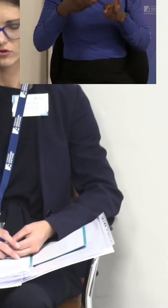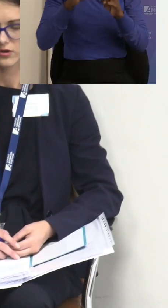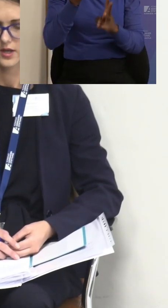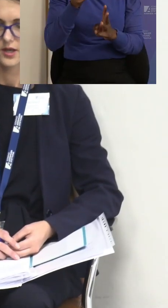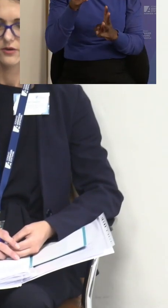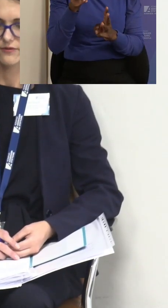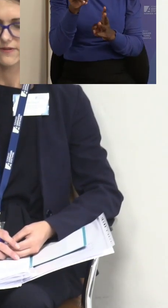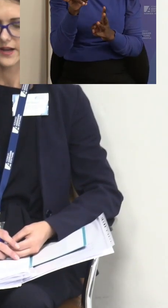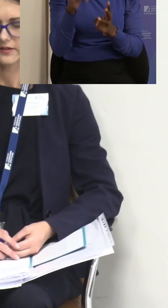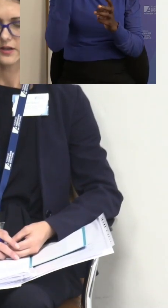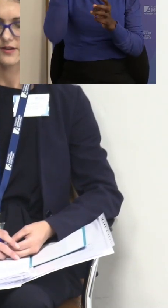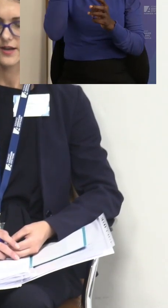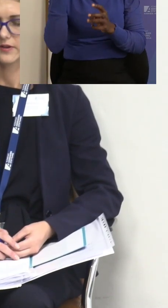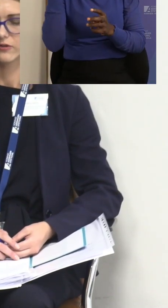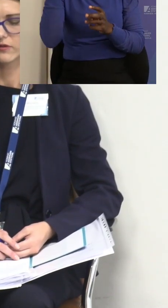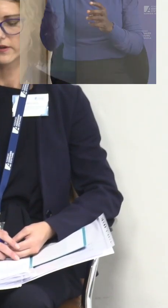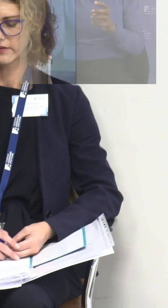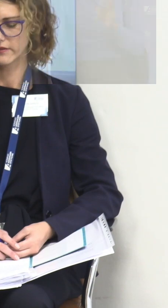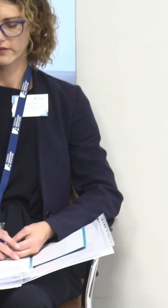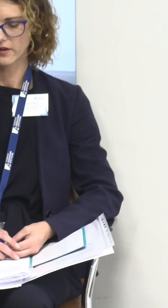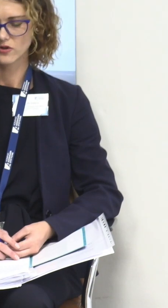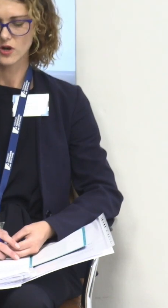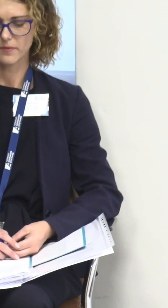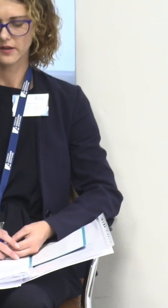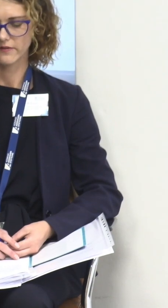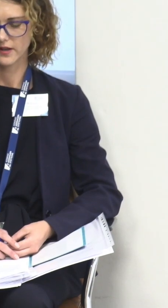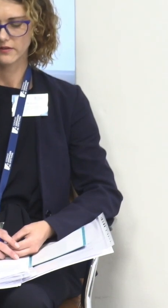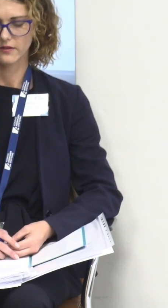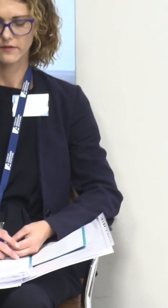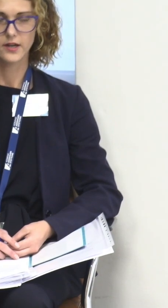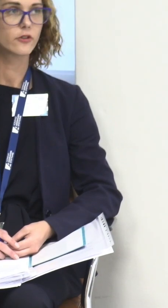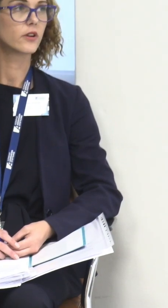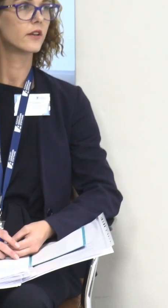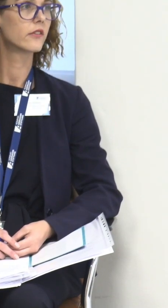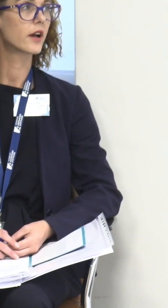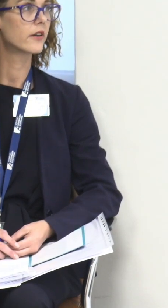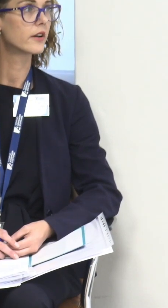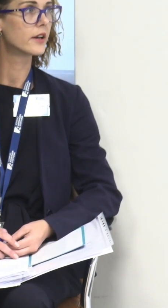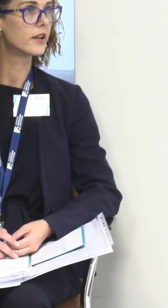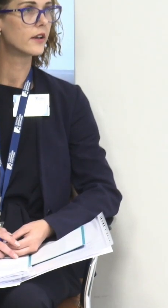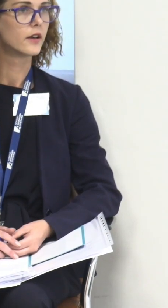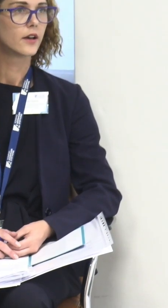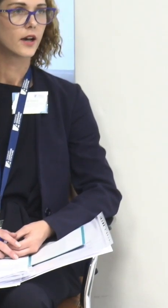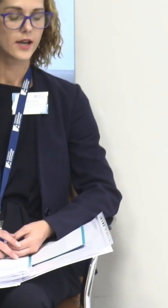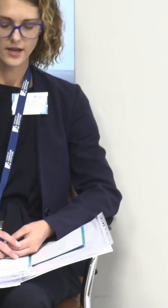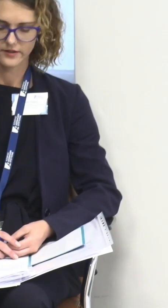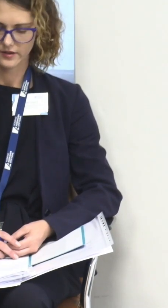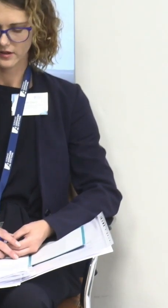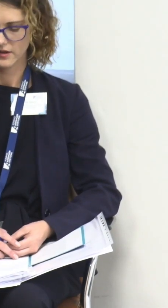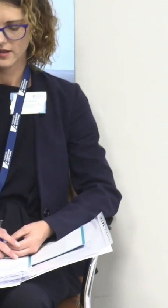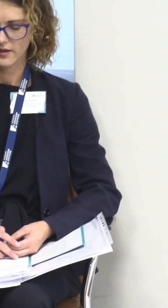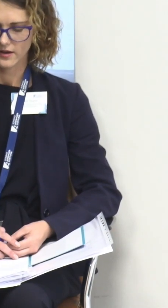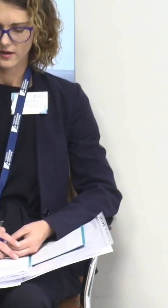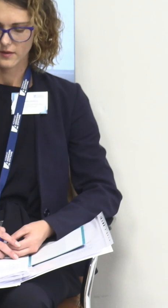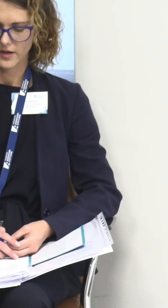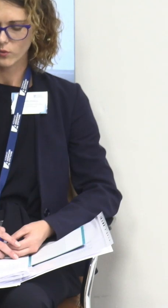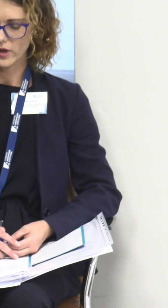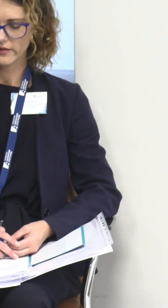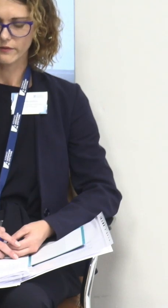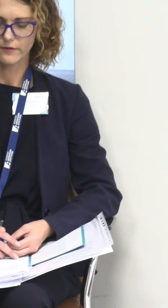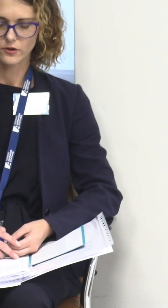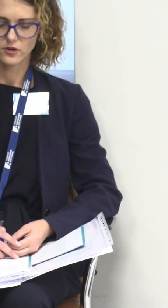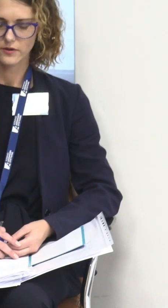to reflect and dive into this topic that the country is currently highlighting, and